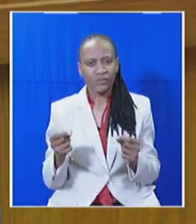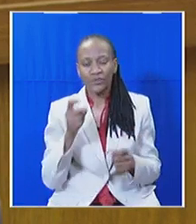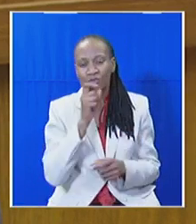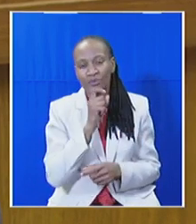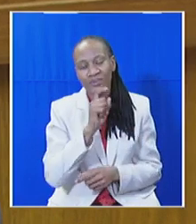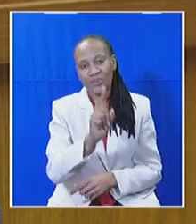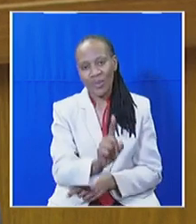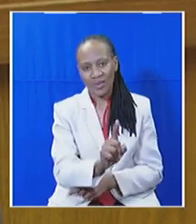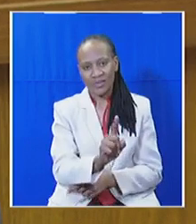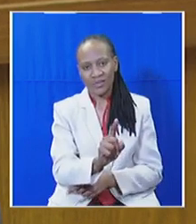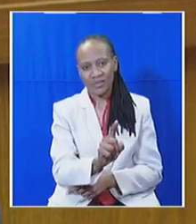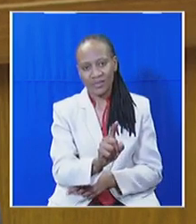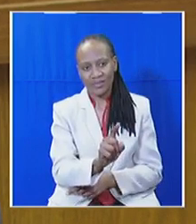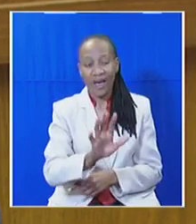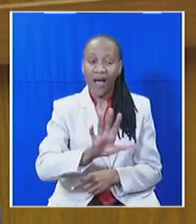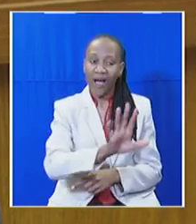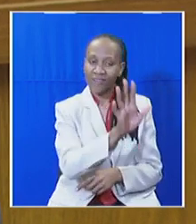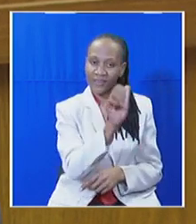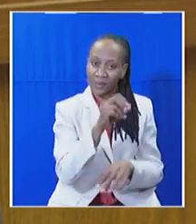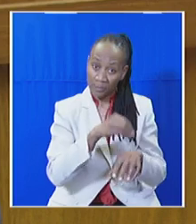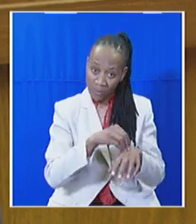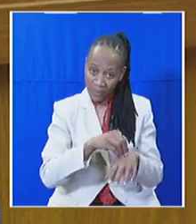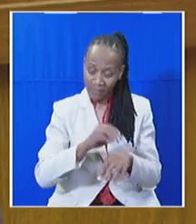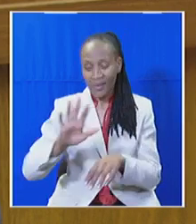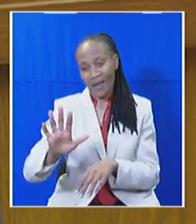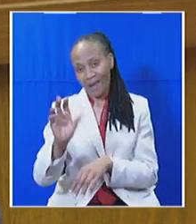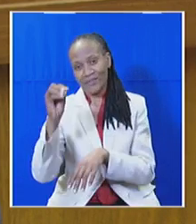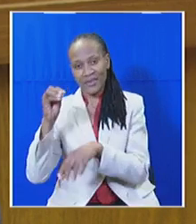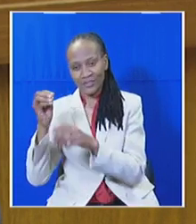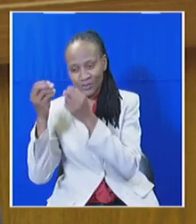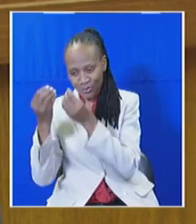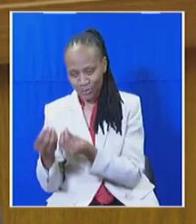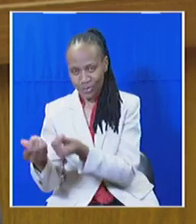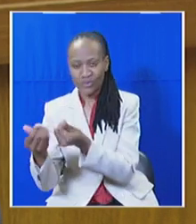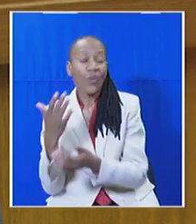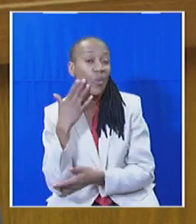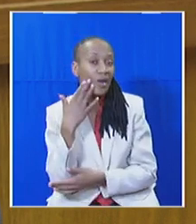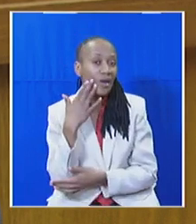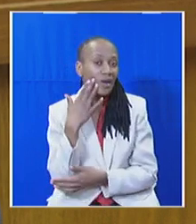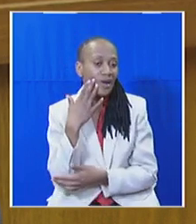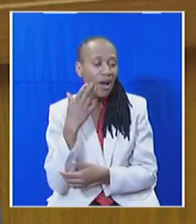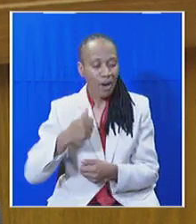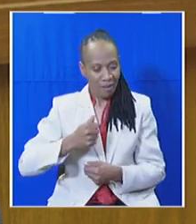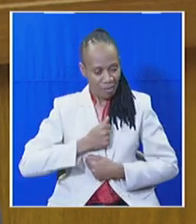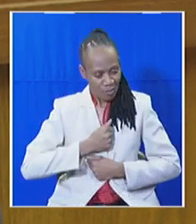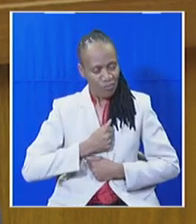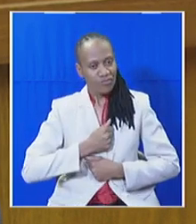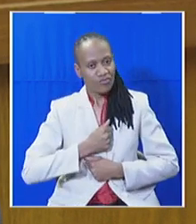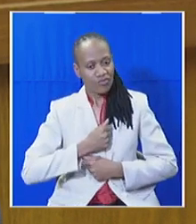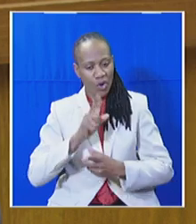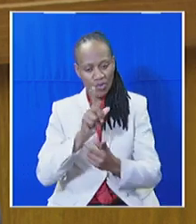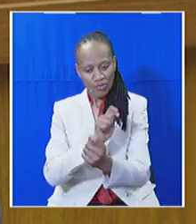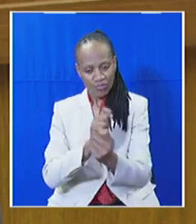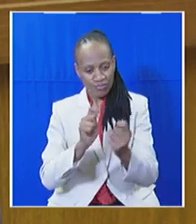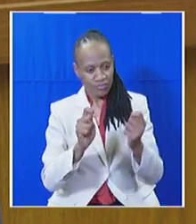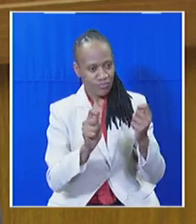of African solutions to African problems during our own process of the transition